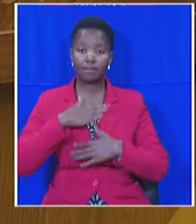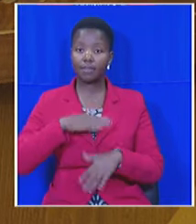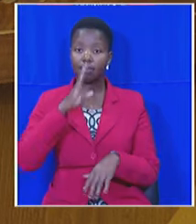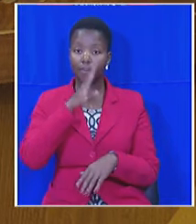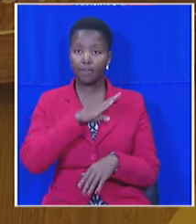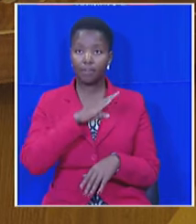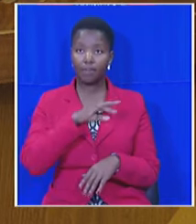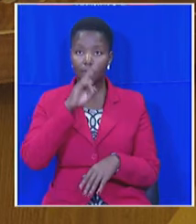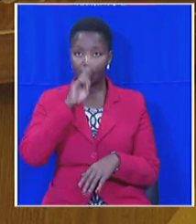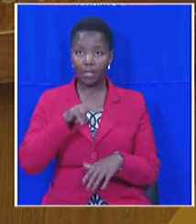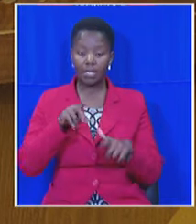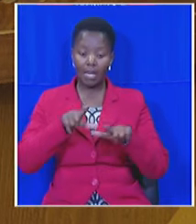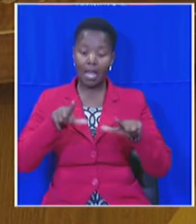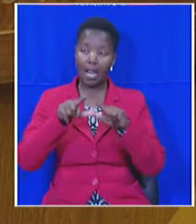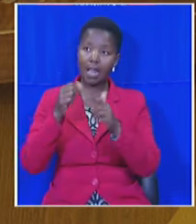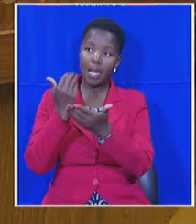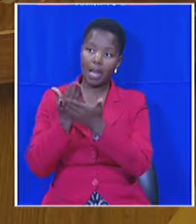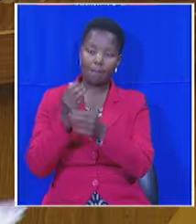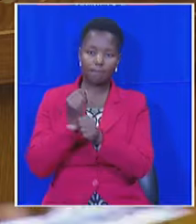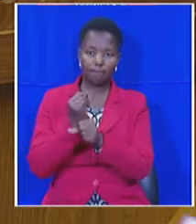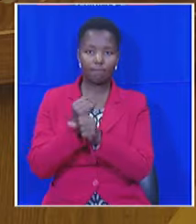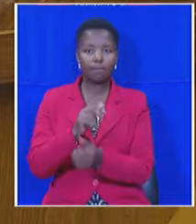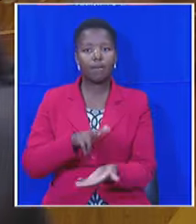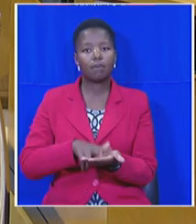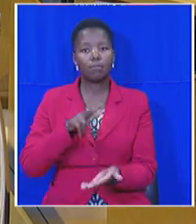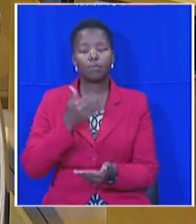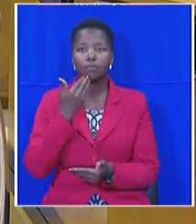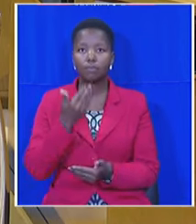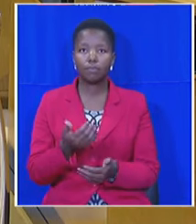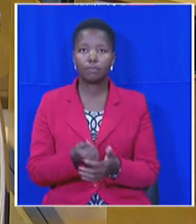need those land claims to be finalized. Thank you.